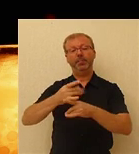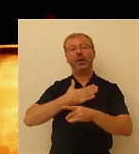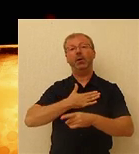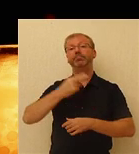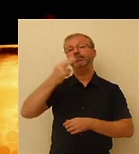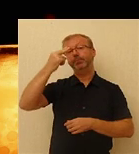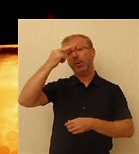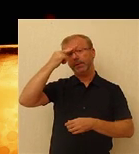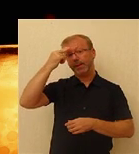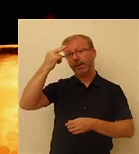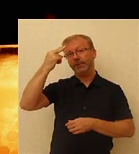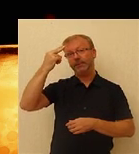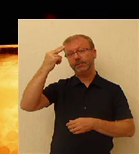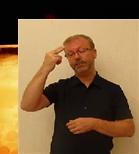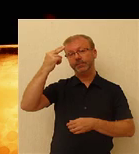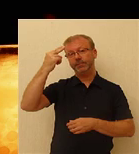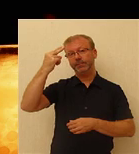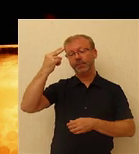improve balance,